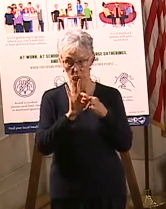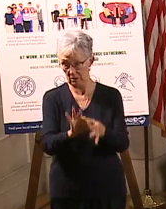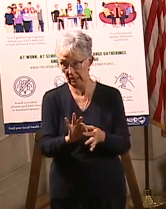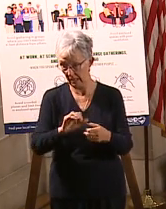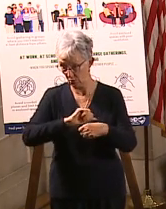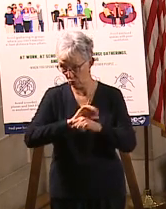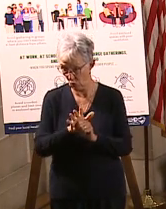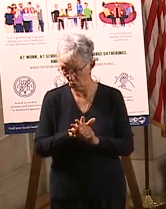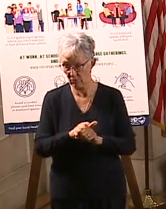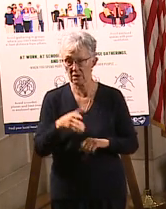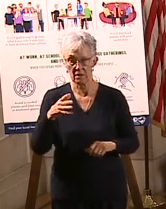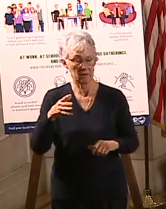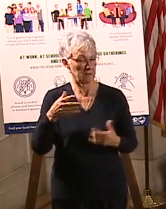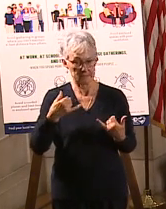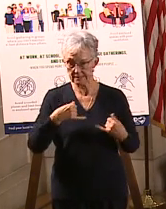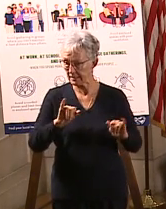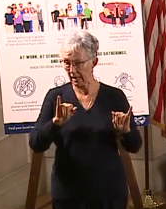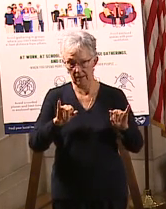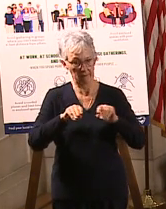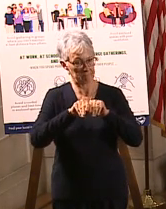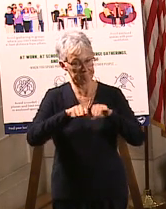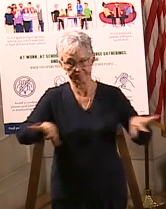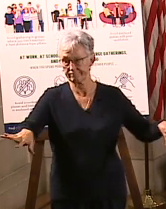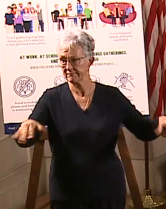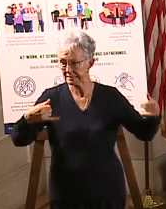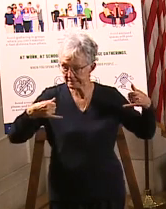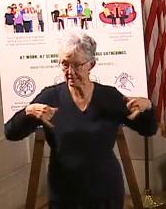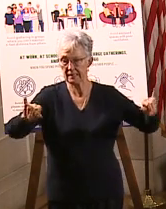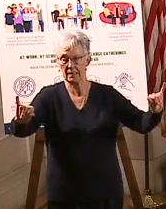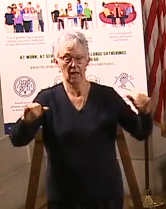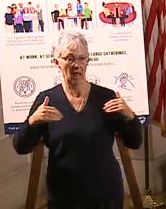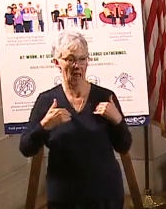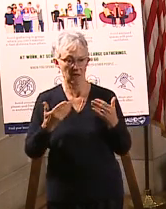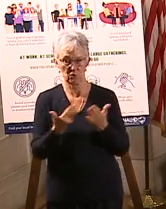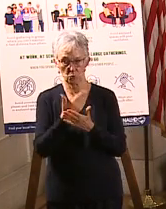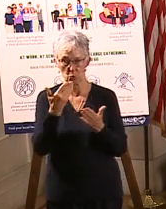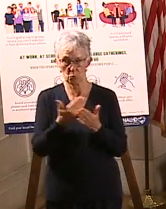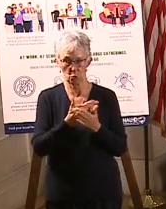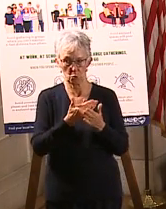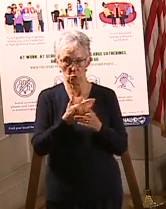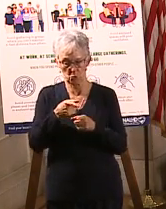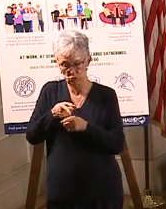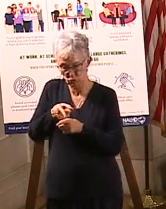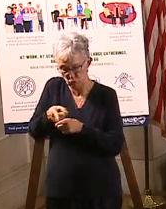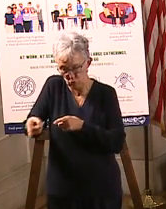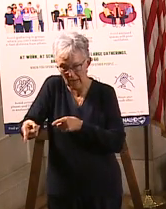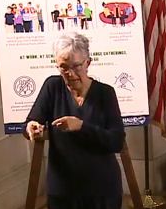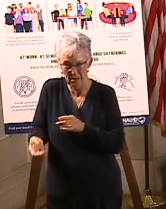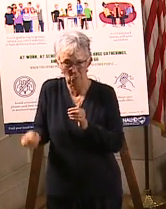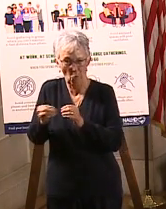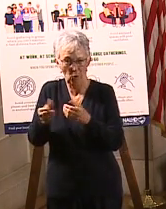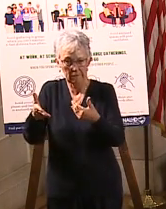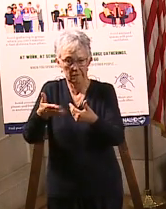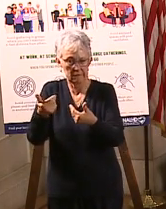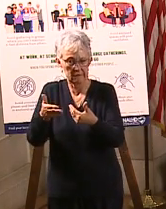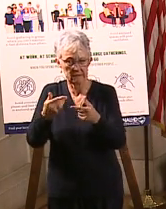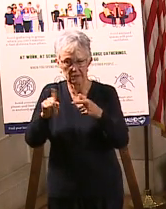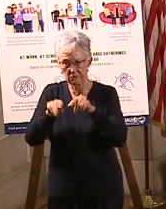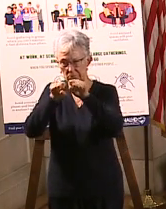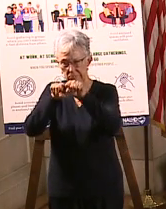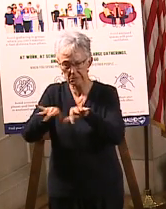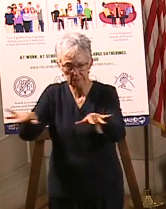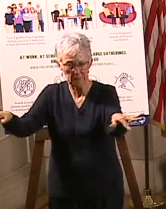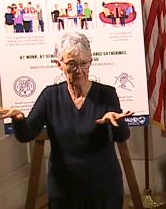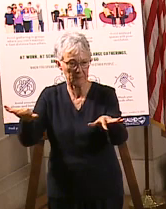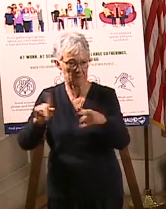the pandemic is still out there, the virus is still out there. There's new strains we've talked about in the past that are more infectious, so that just is a